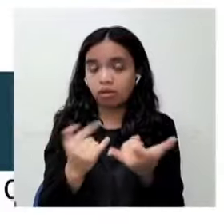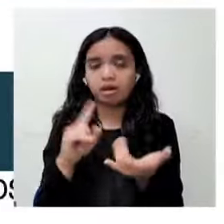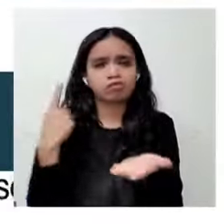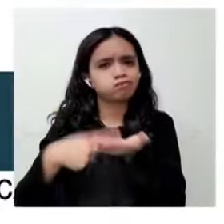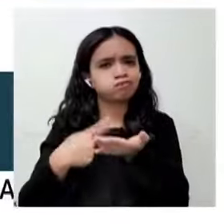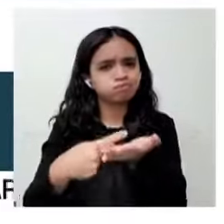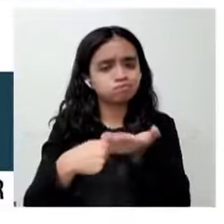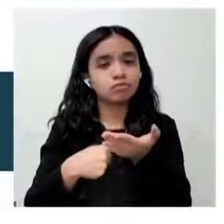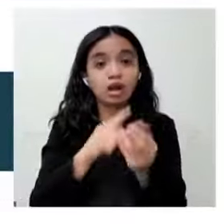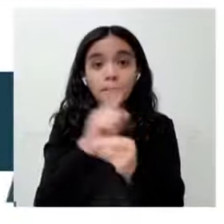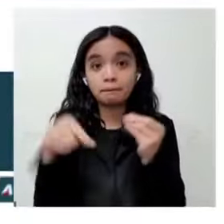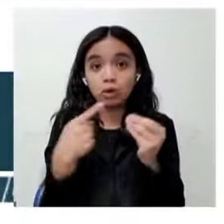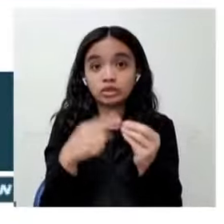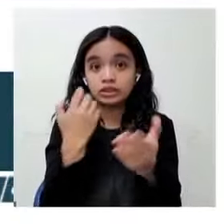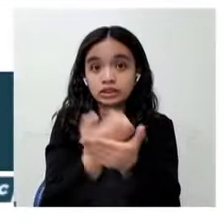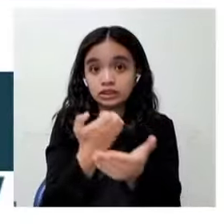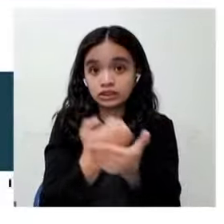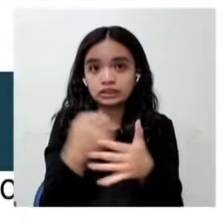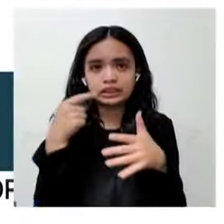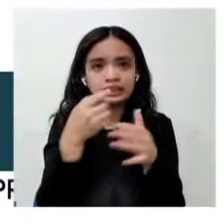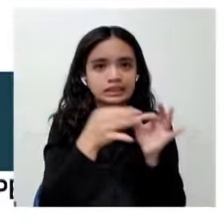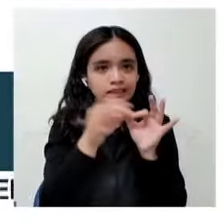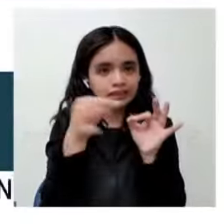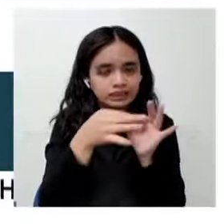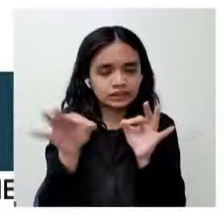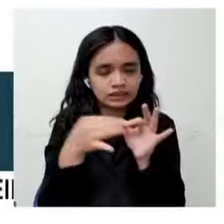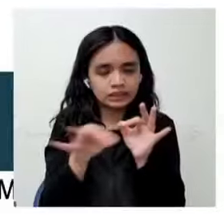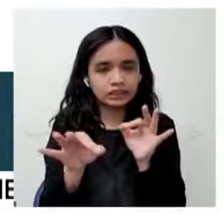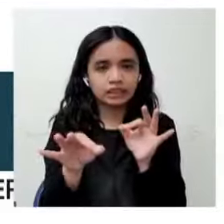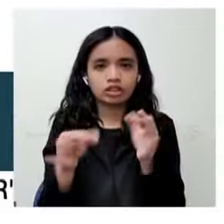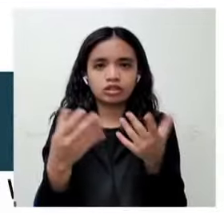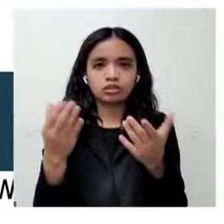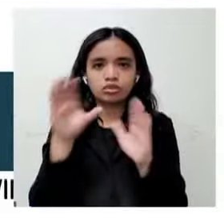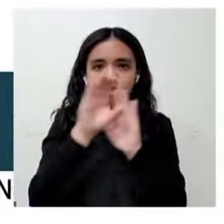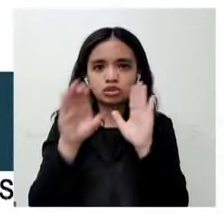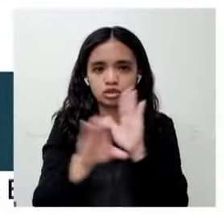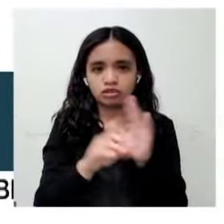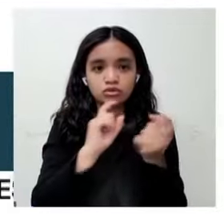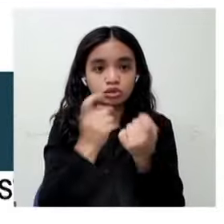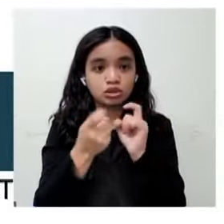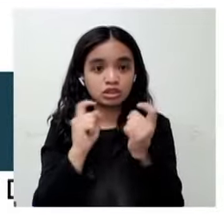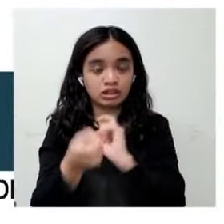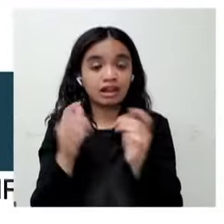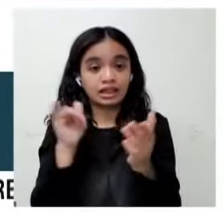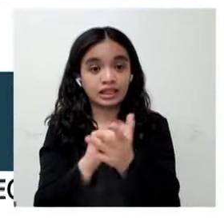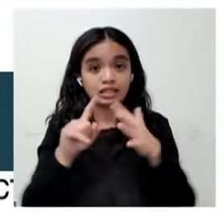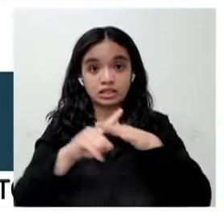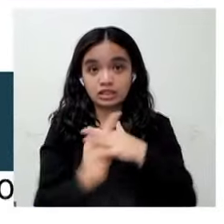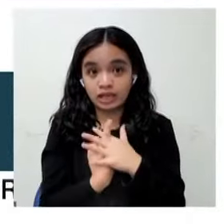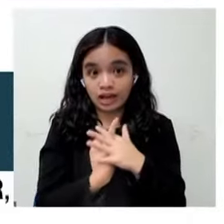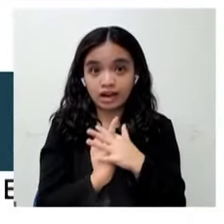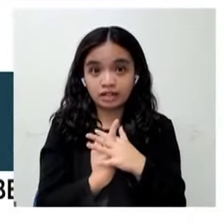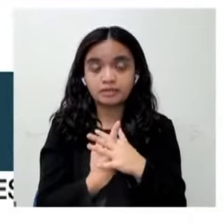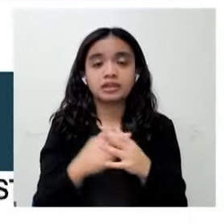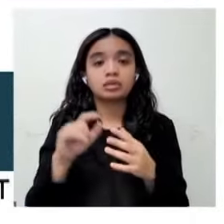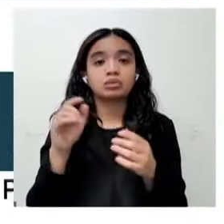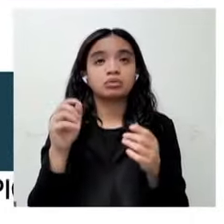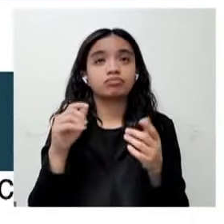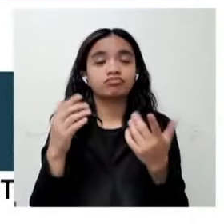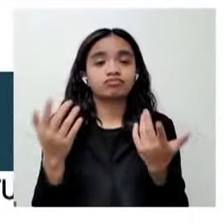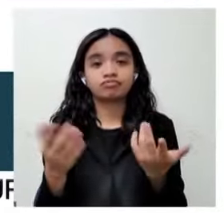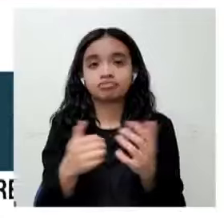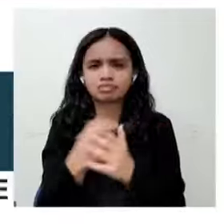the economic provisions of the Constitution, the amendments to that, that's going to begin as well. And that's going to happen within, I